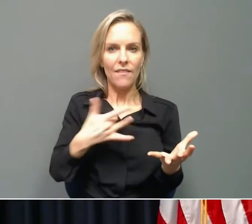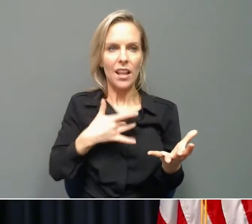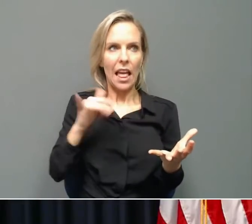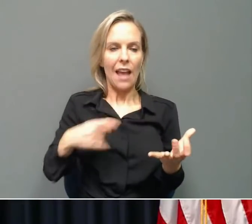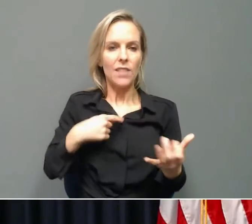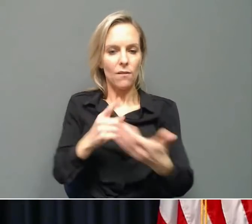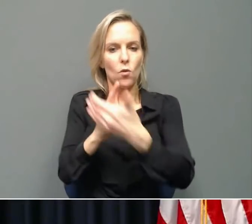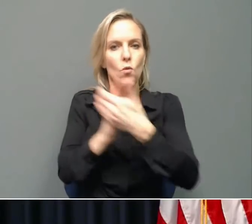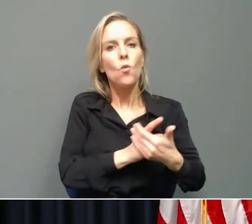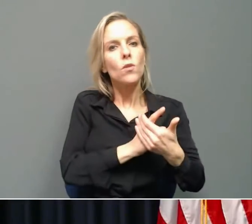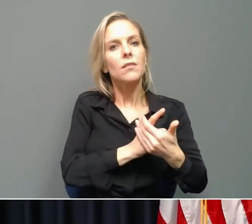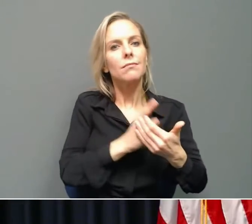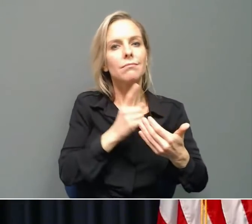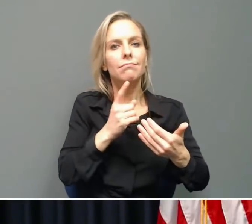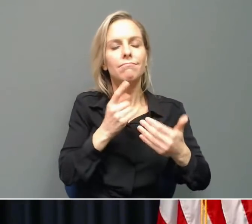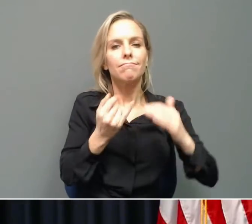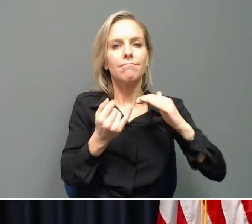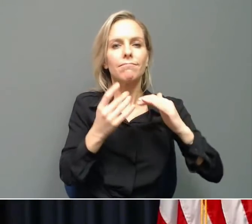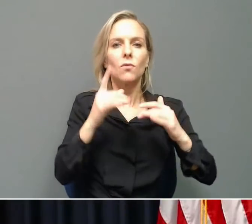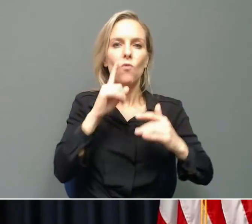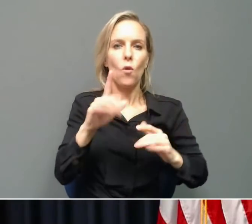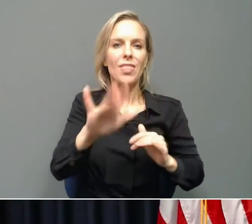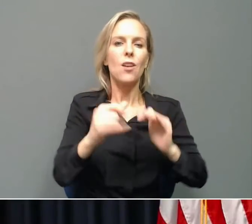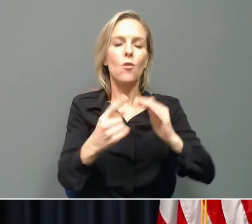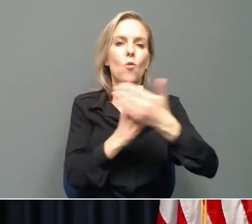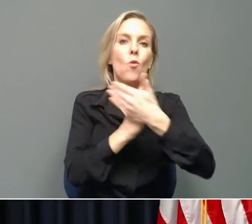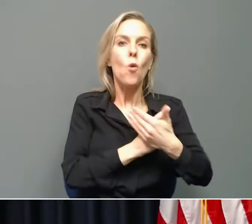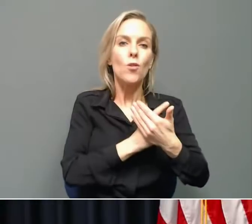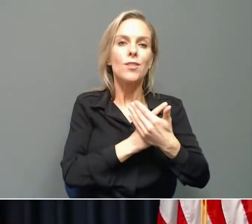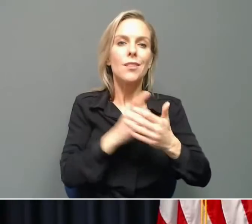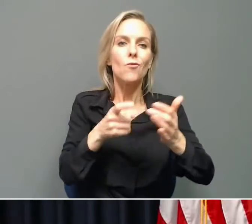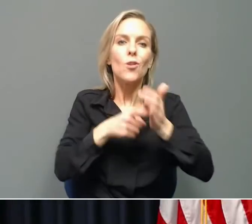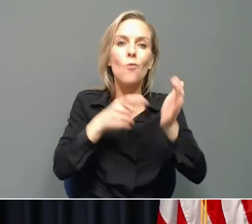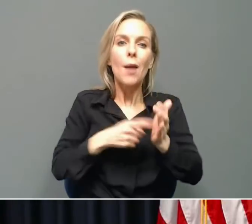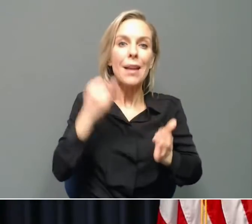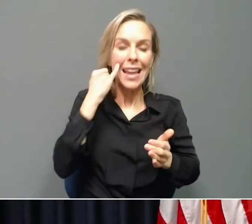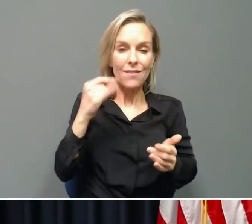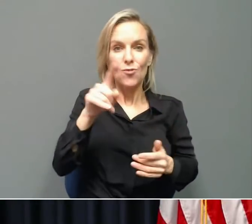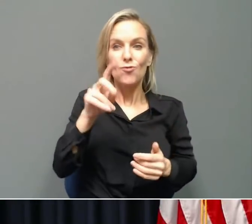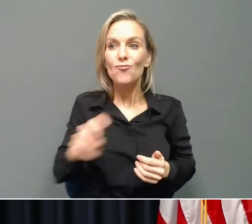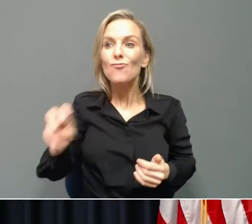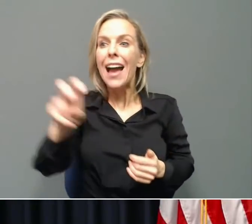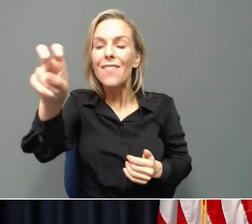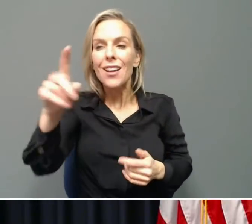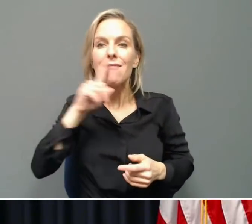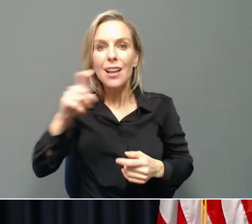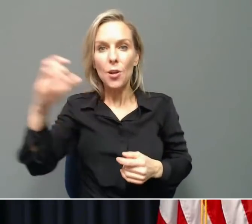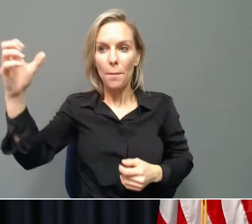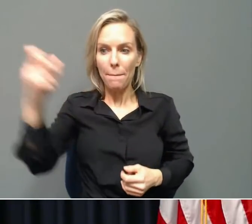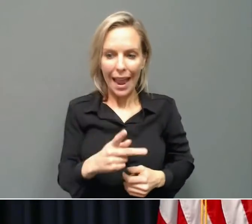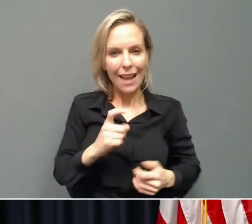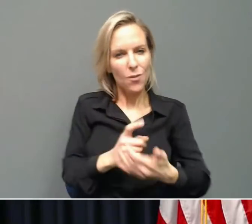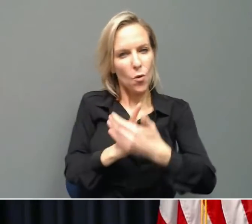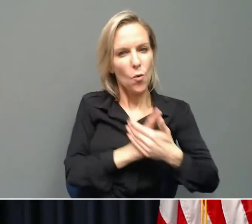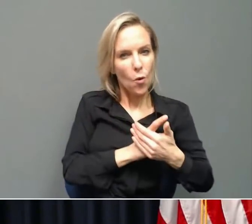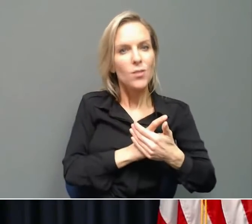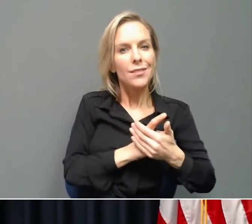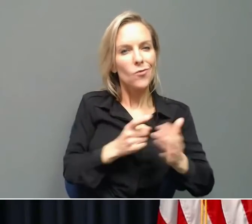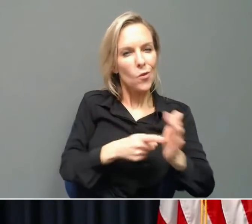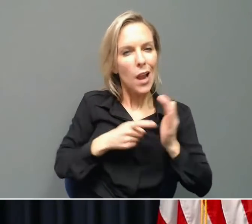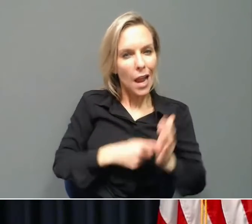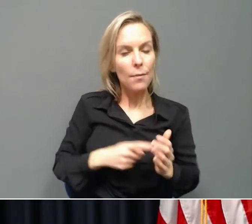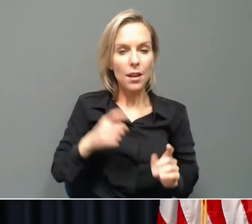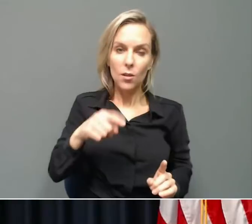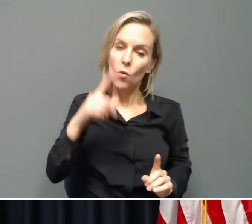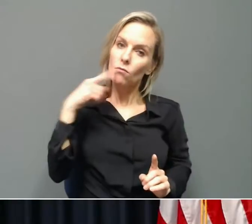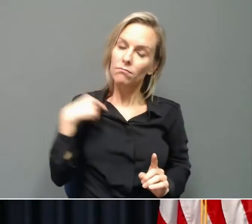requirements? Well, certainly we believe this summer, especially when we look post-May, could be an incredibly different